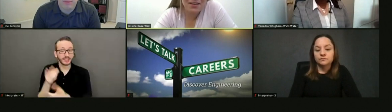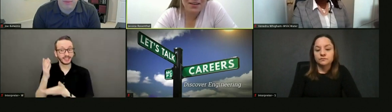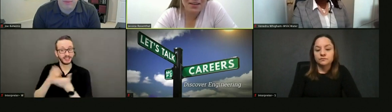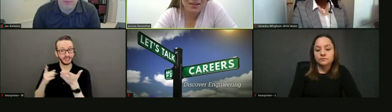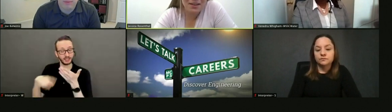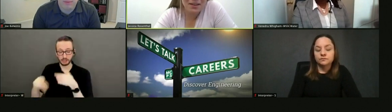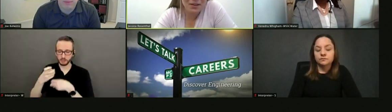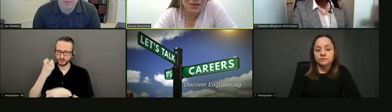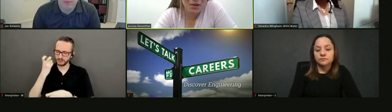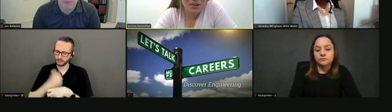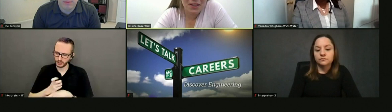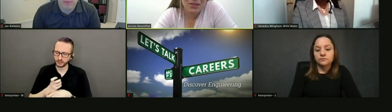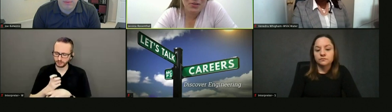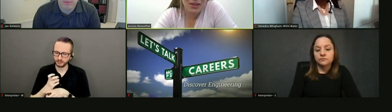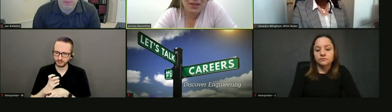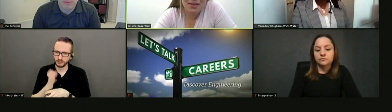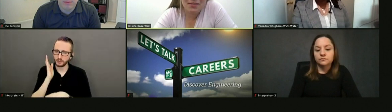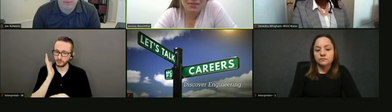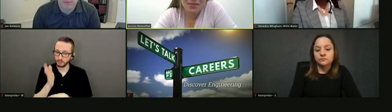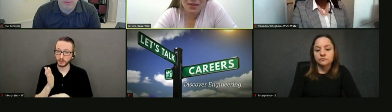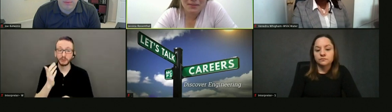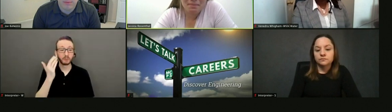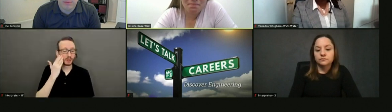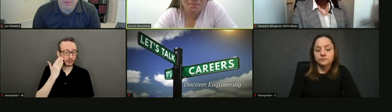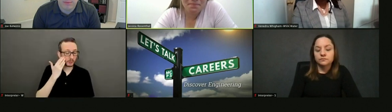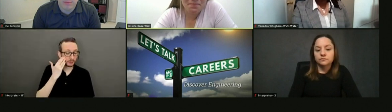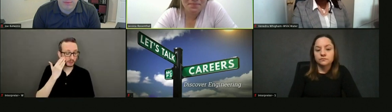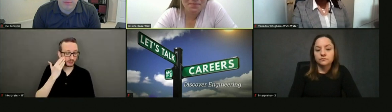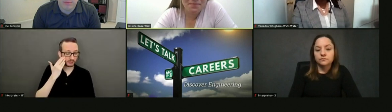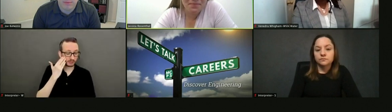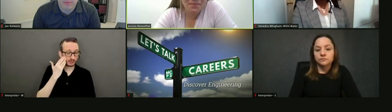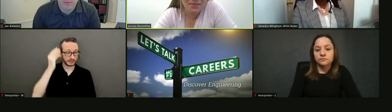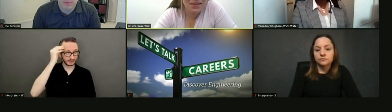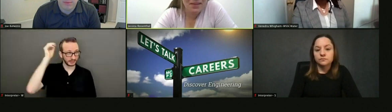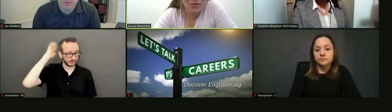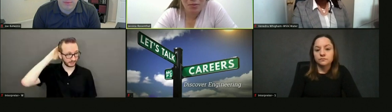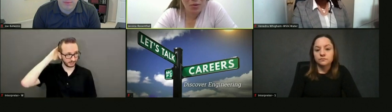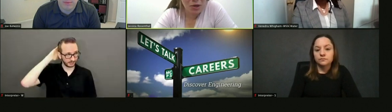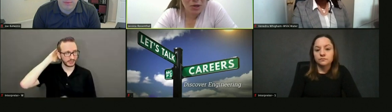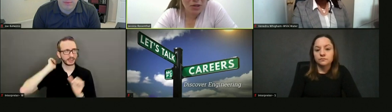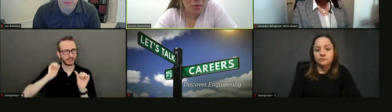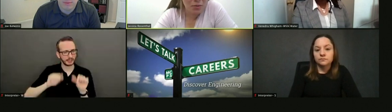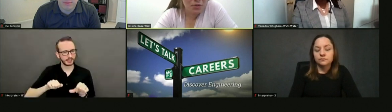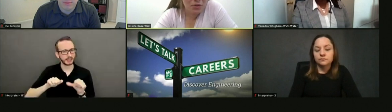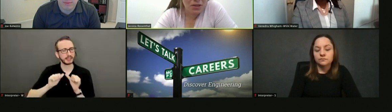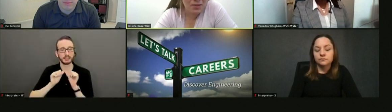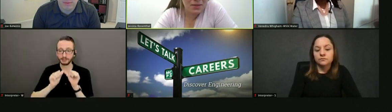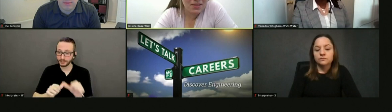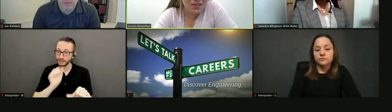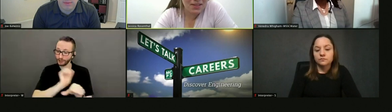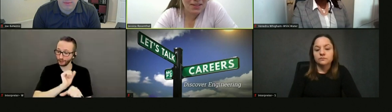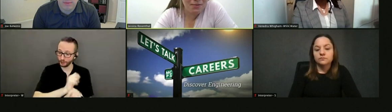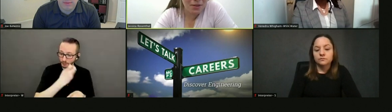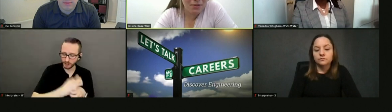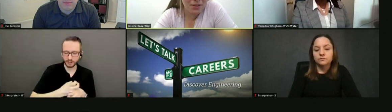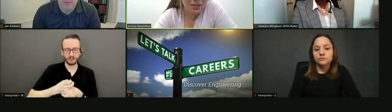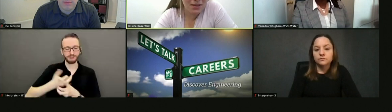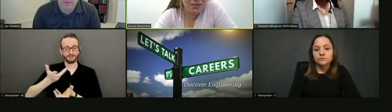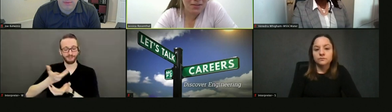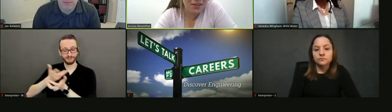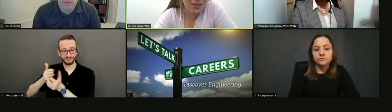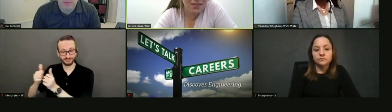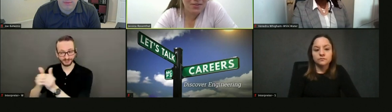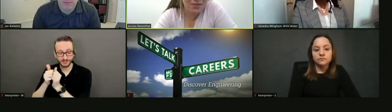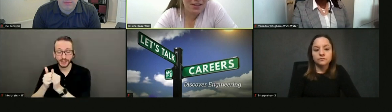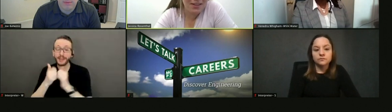and knowing that you can you can work hard and work with your classmates and figure